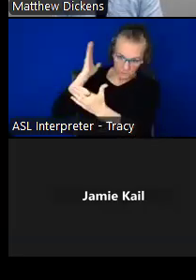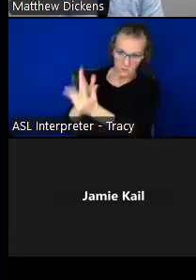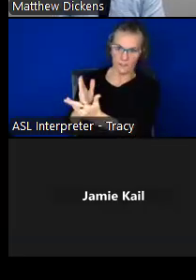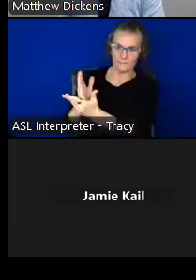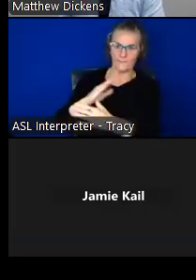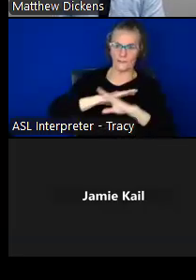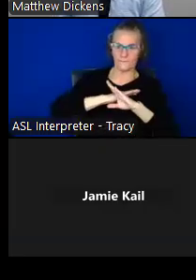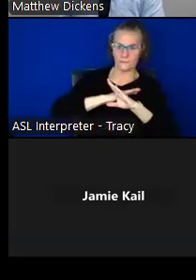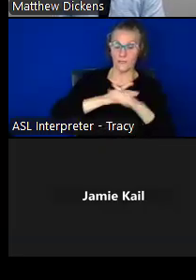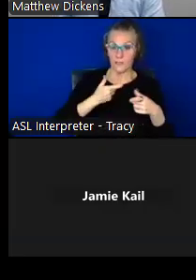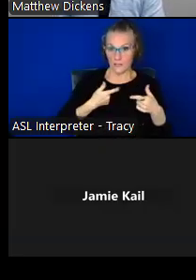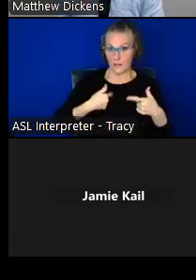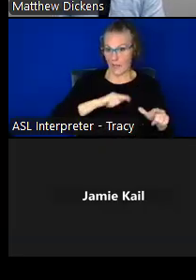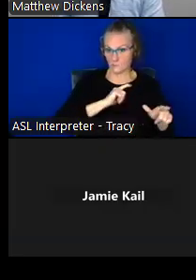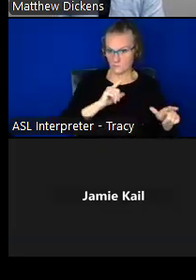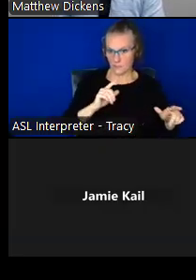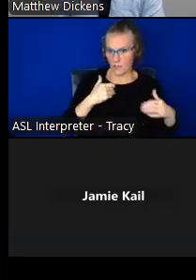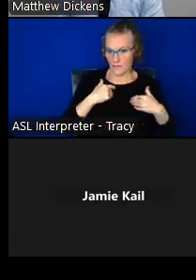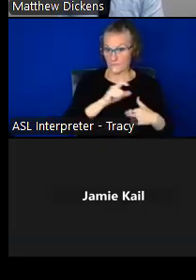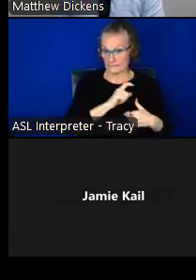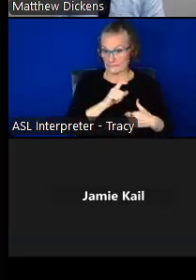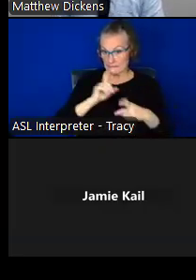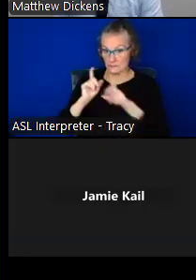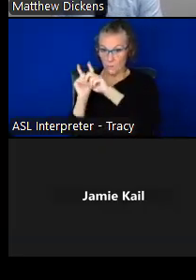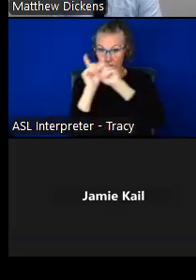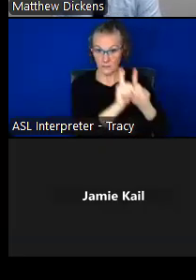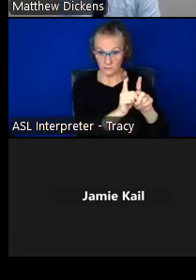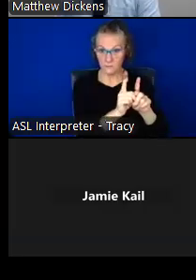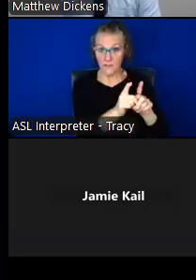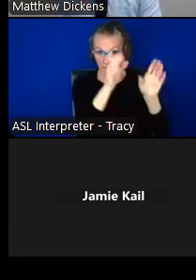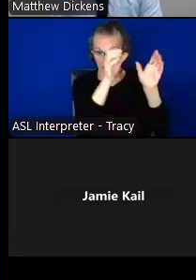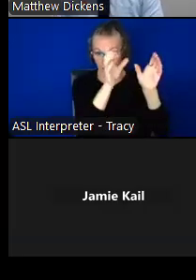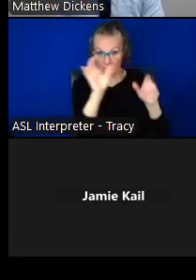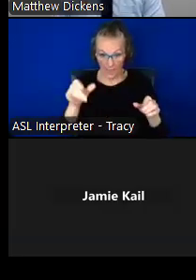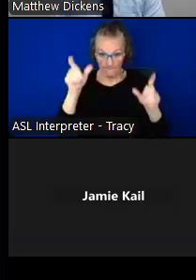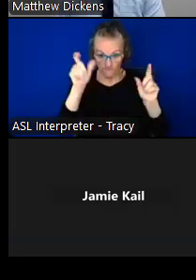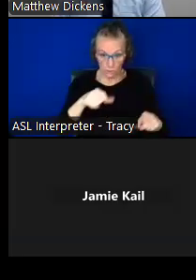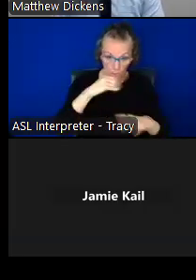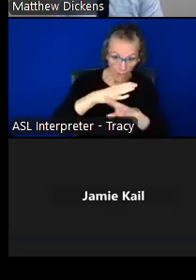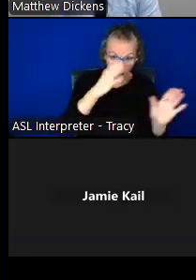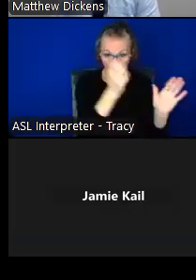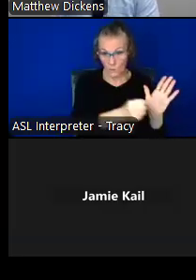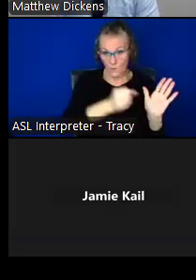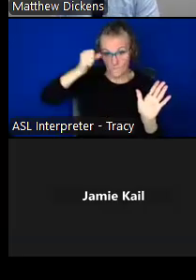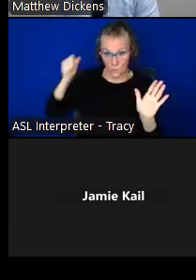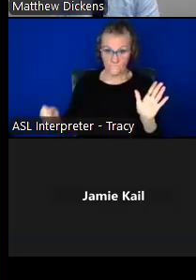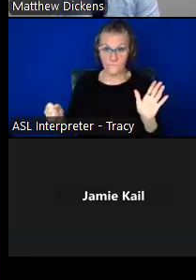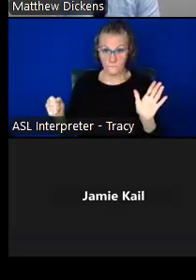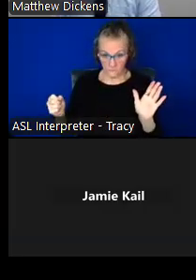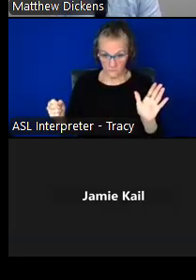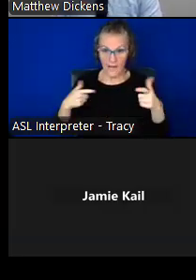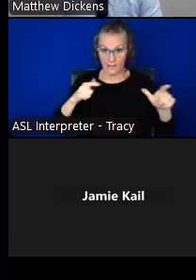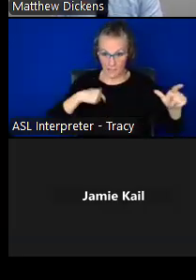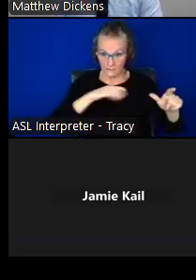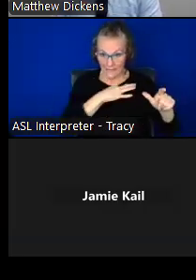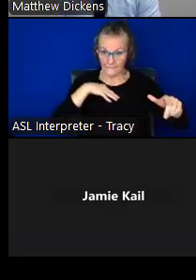is it allows us to have police escorts to the home to remove that individual who is interfering with our investigation. And that allows our